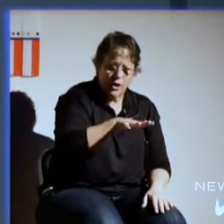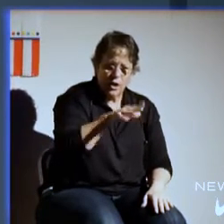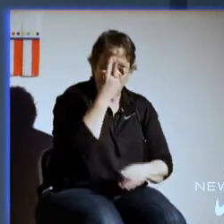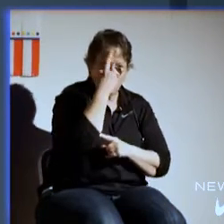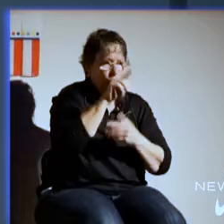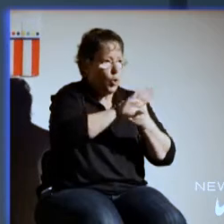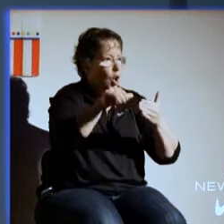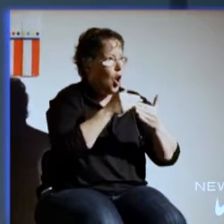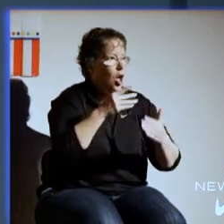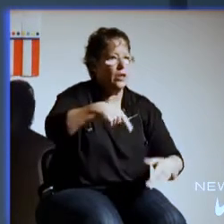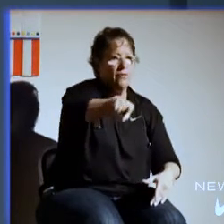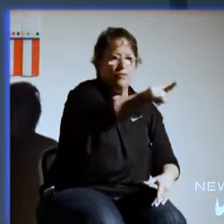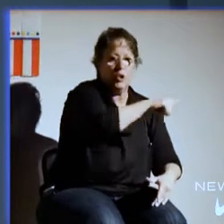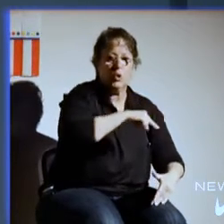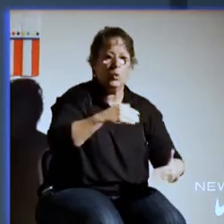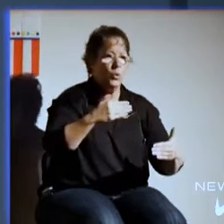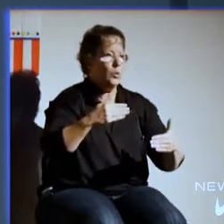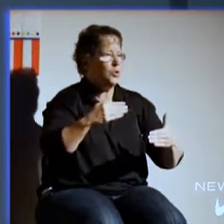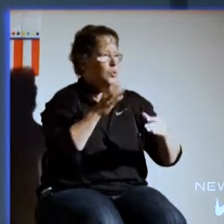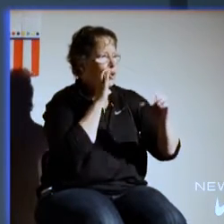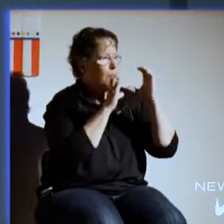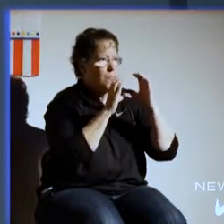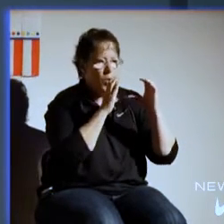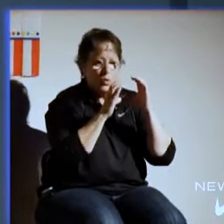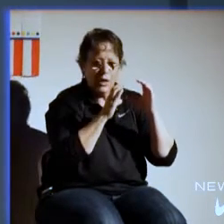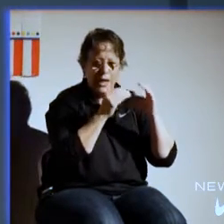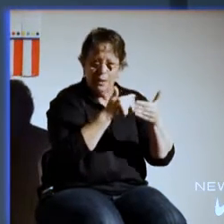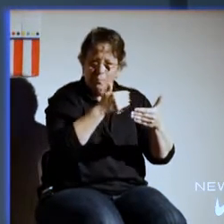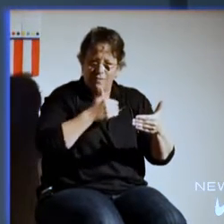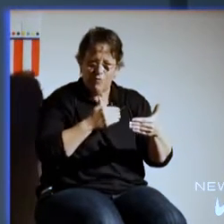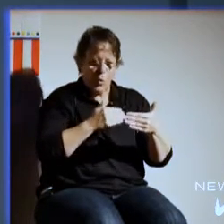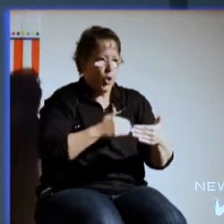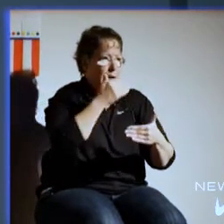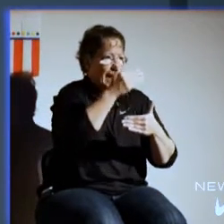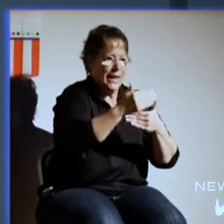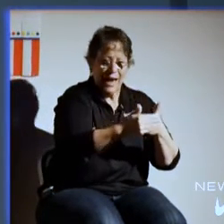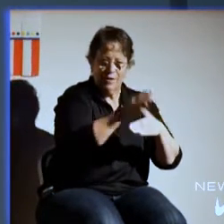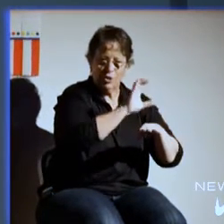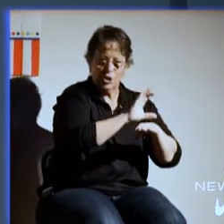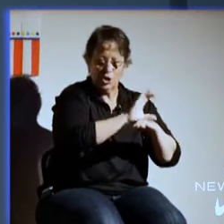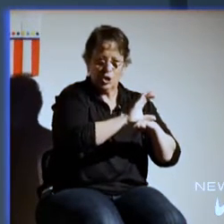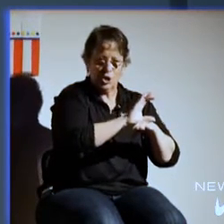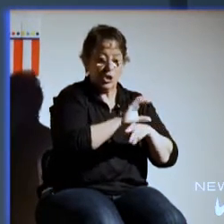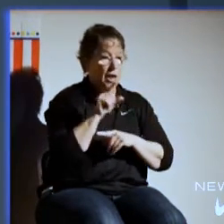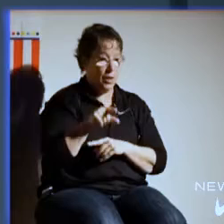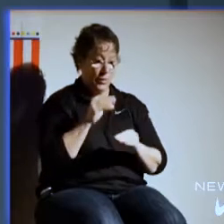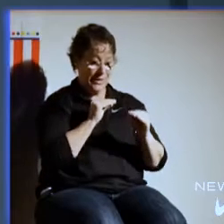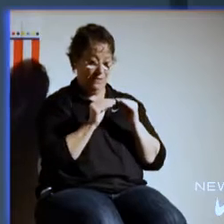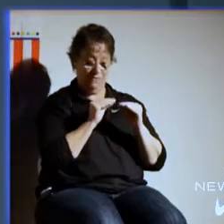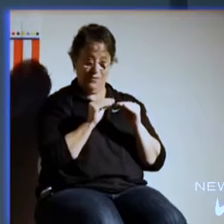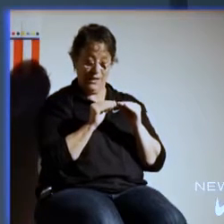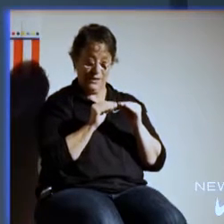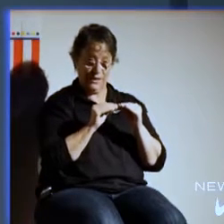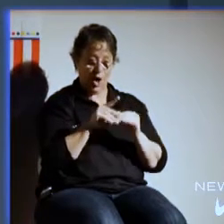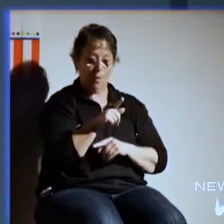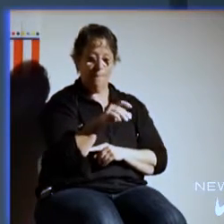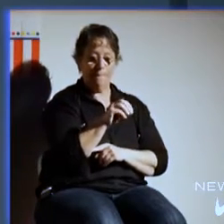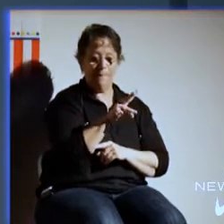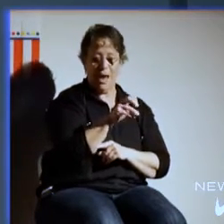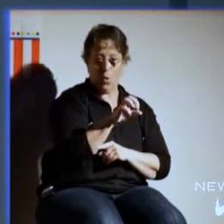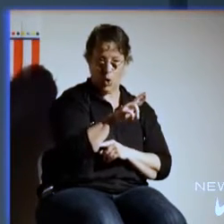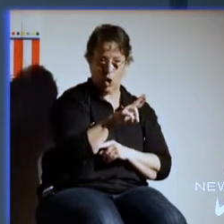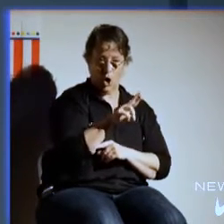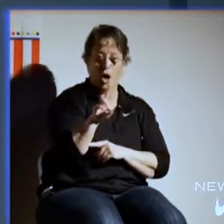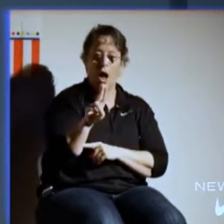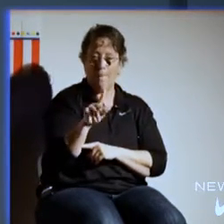after church. And we need to completely renovate our power-up room so that the children who are the next generation of New